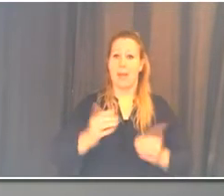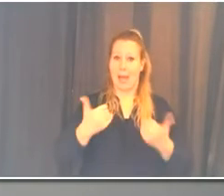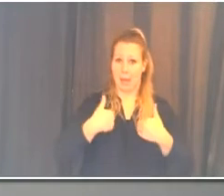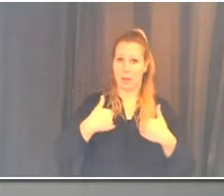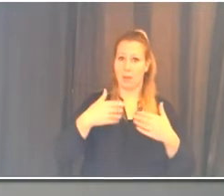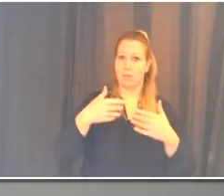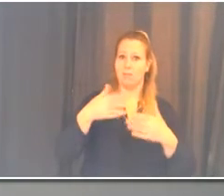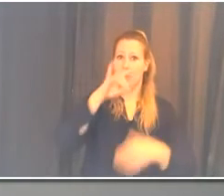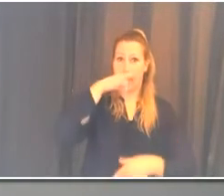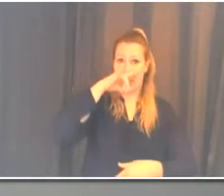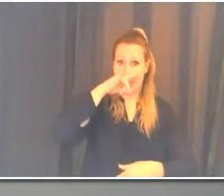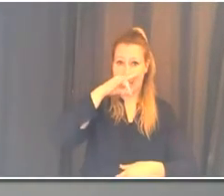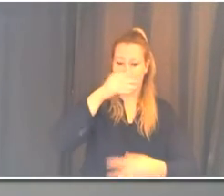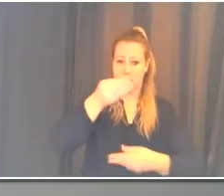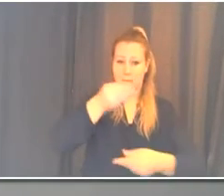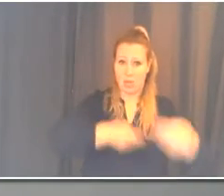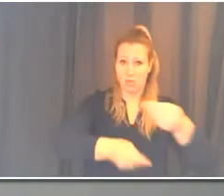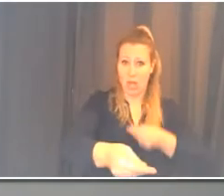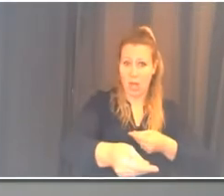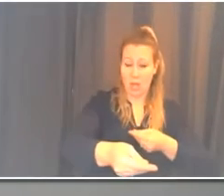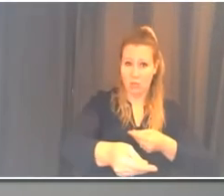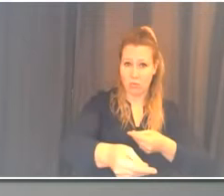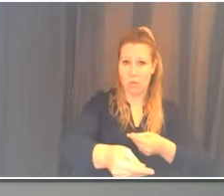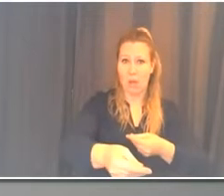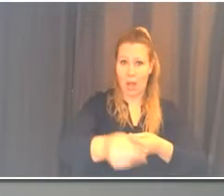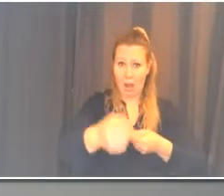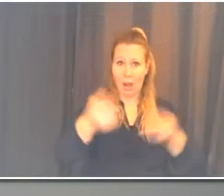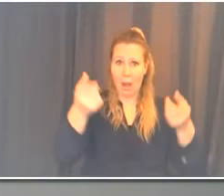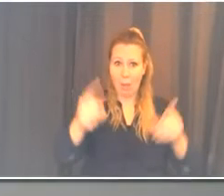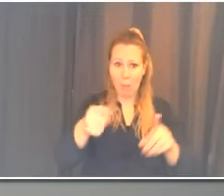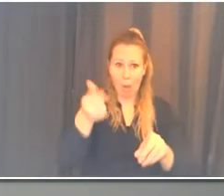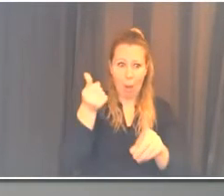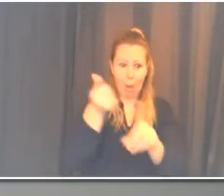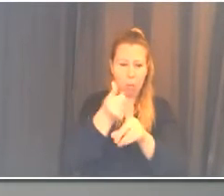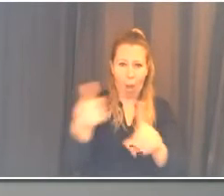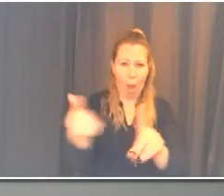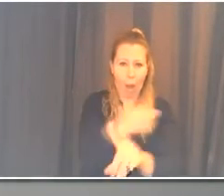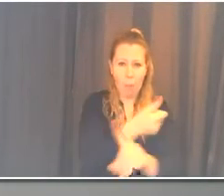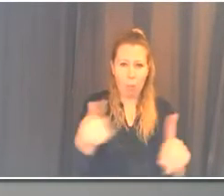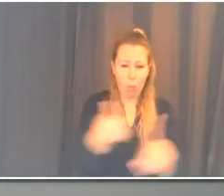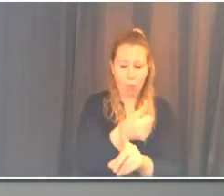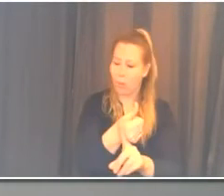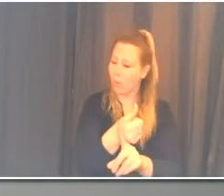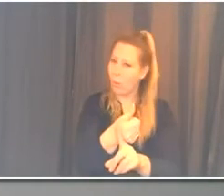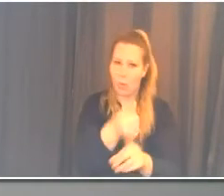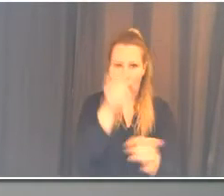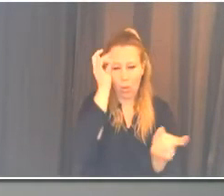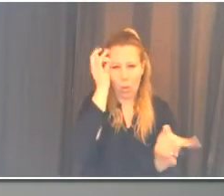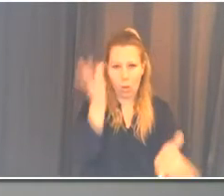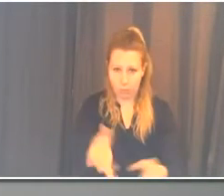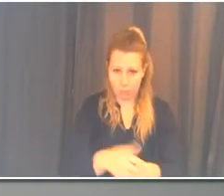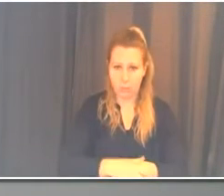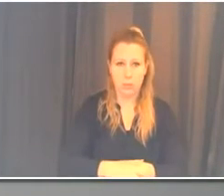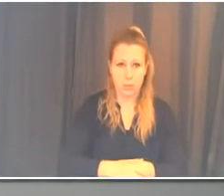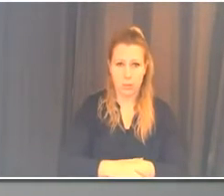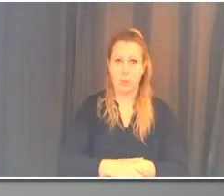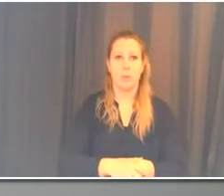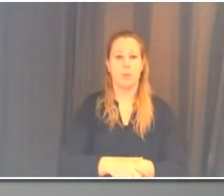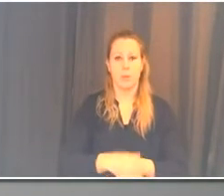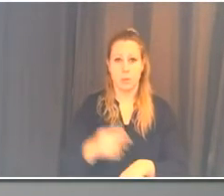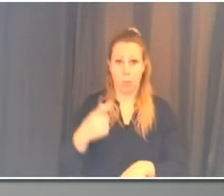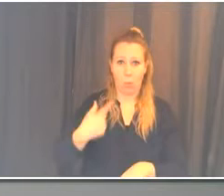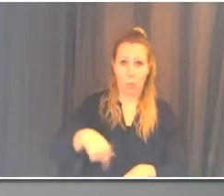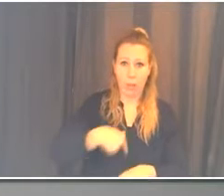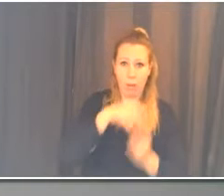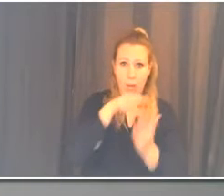way to withhold U contact with children and you know this is true whether our clients have physical custody of the children or whether they're